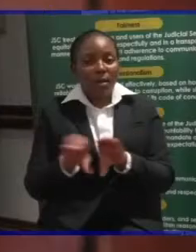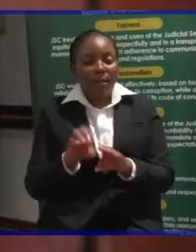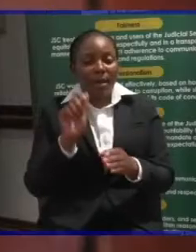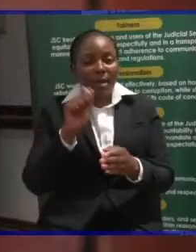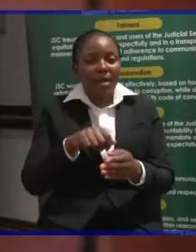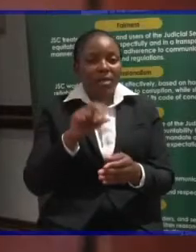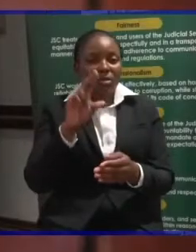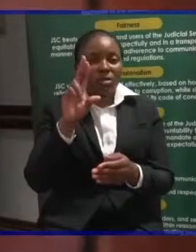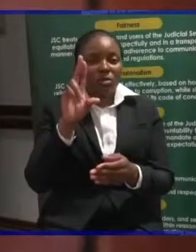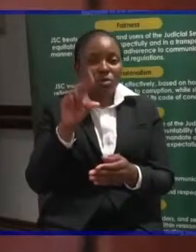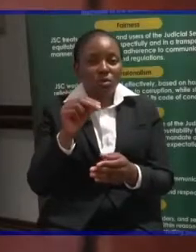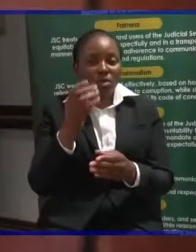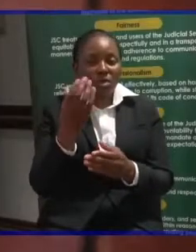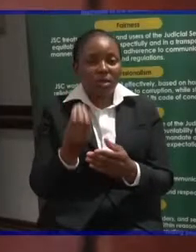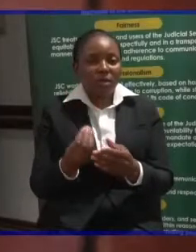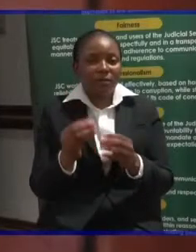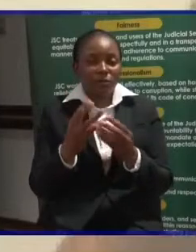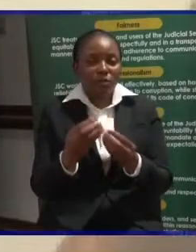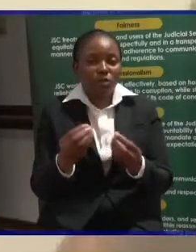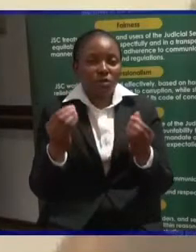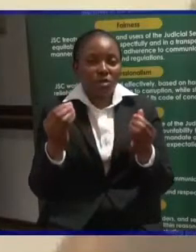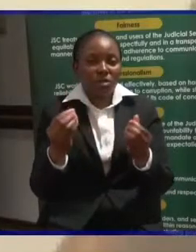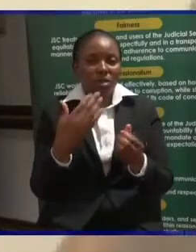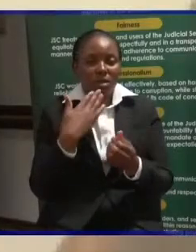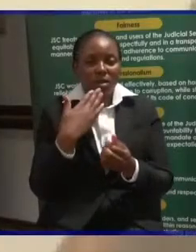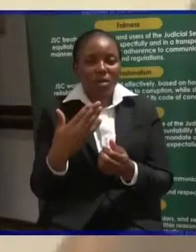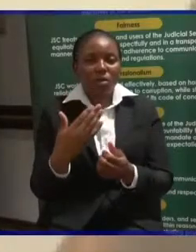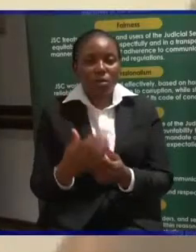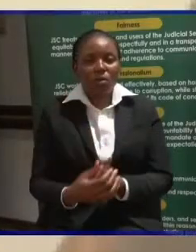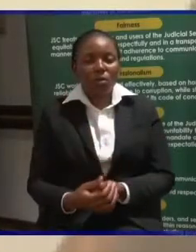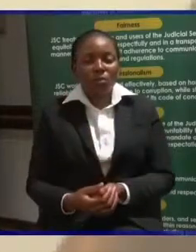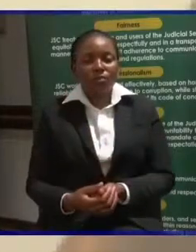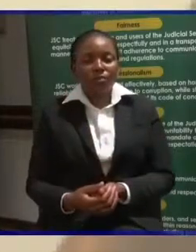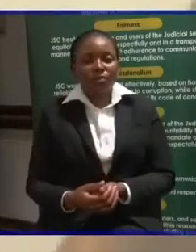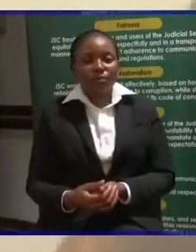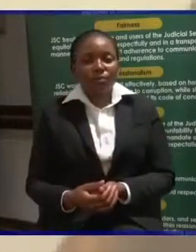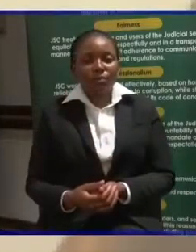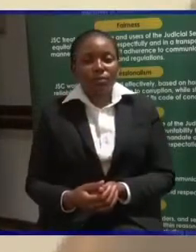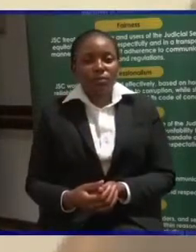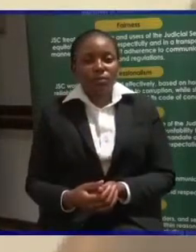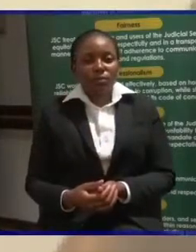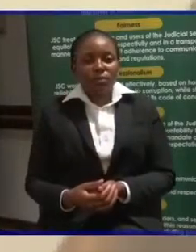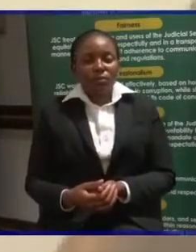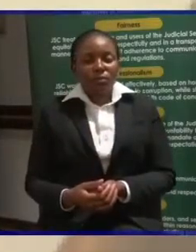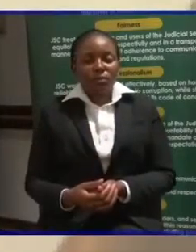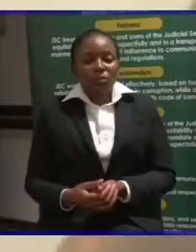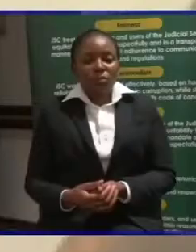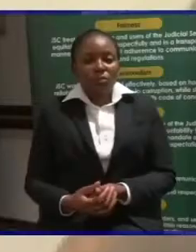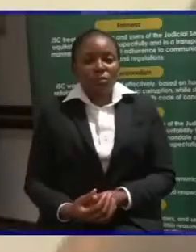have the remedies. Thank you. Yes, Mr. Mopey, sorry,